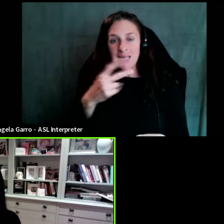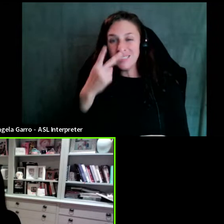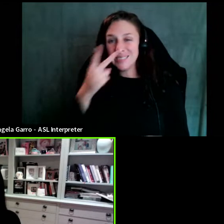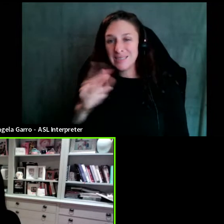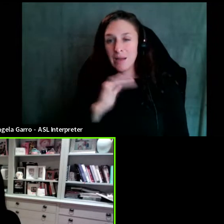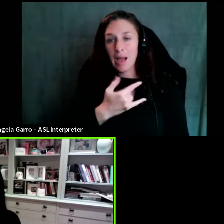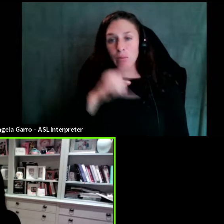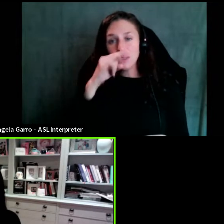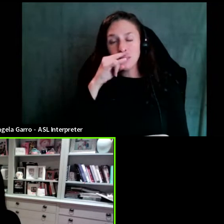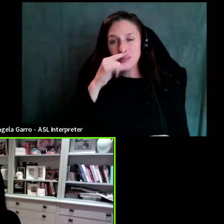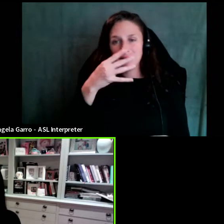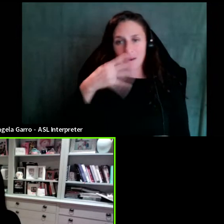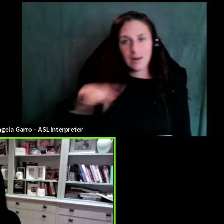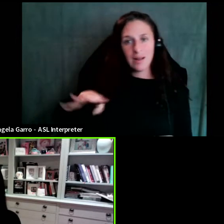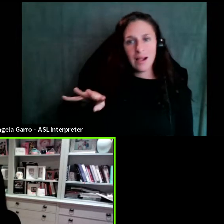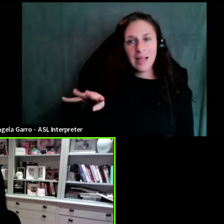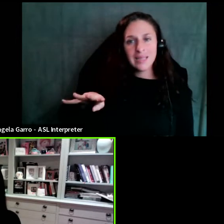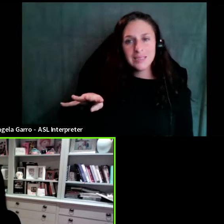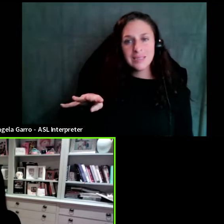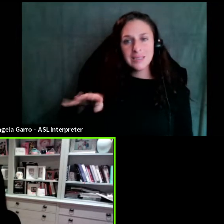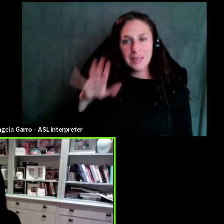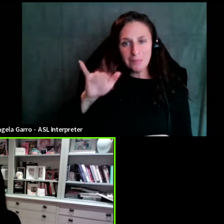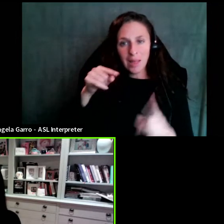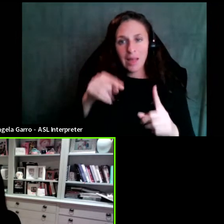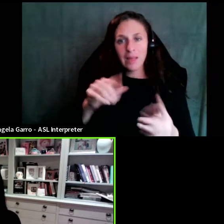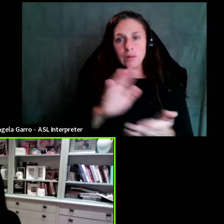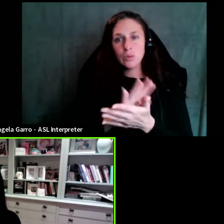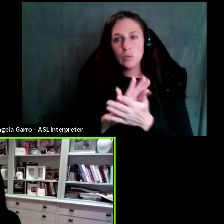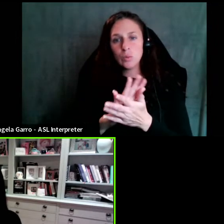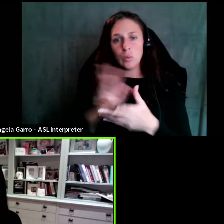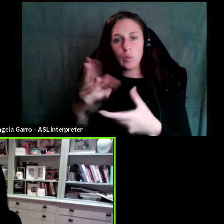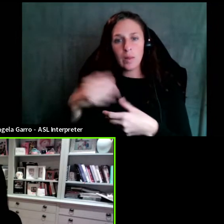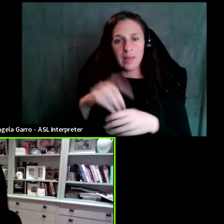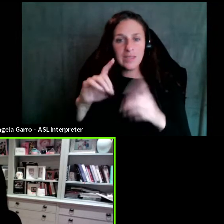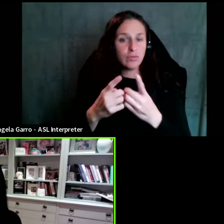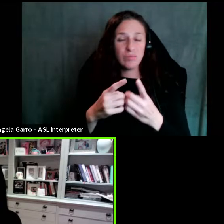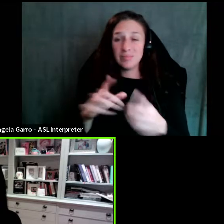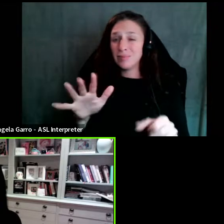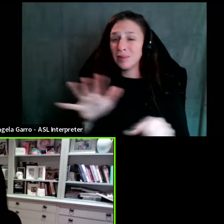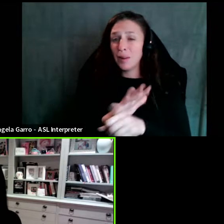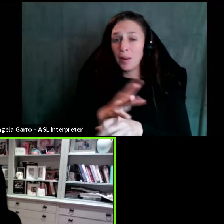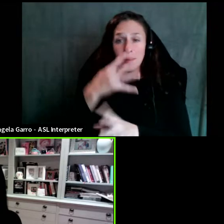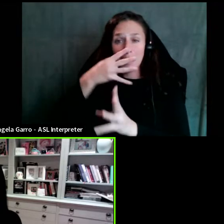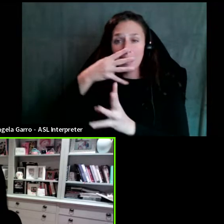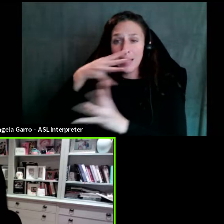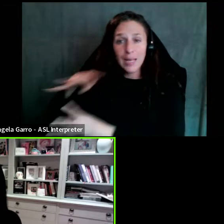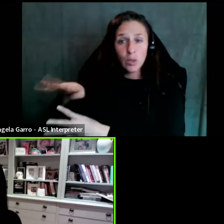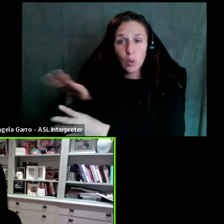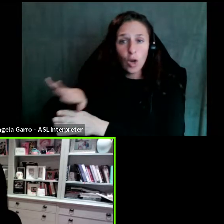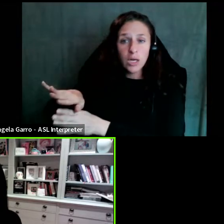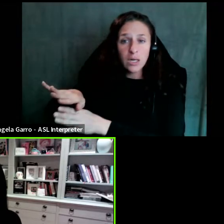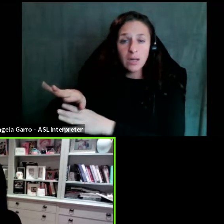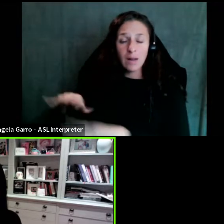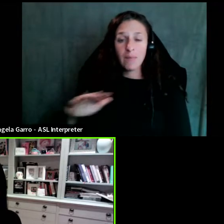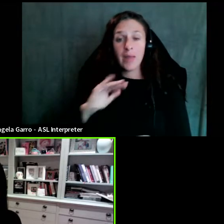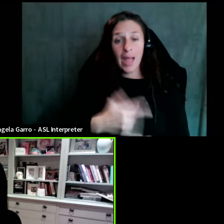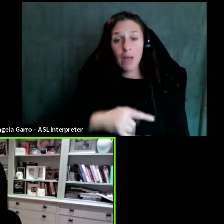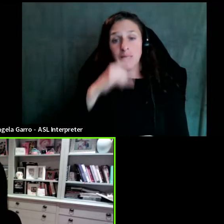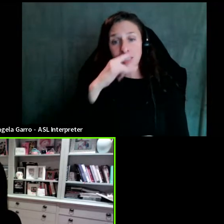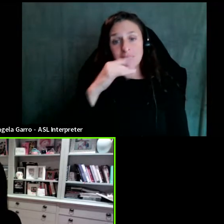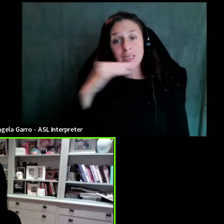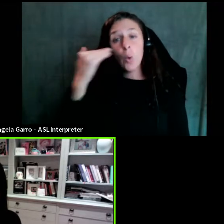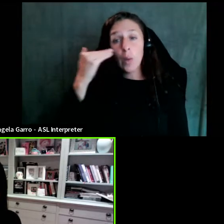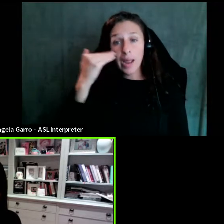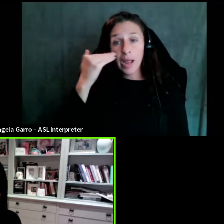neglected by the schools within the district, being completely ignored. Our children are aware that there is